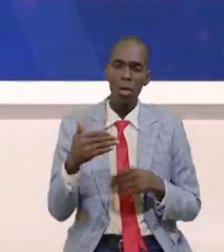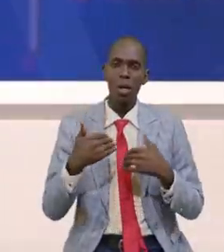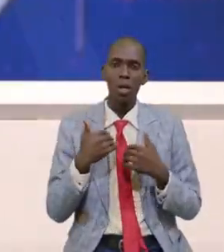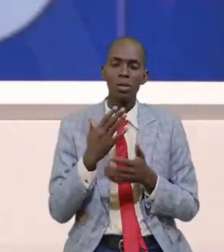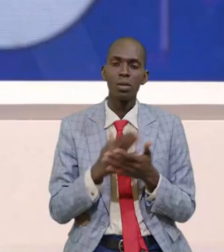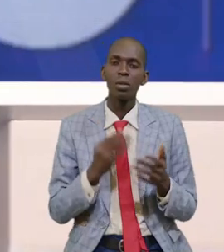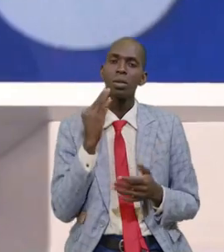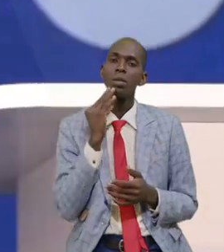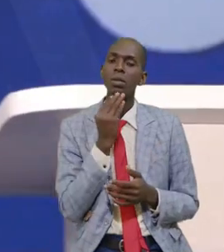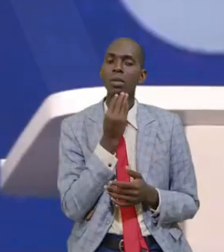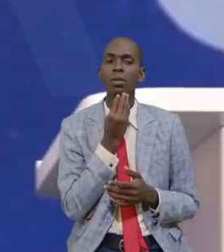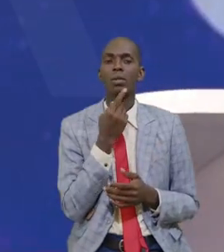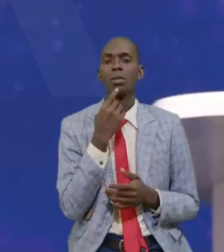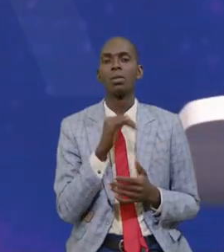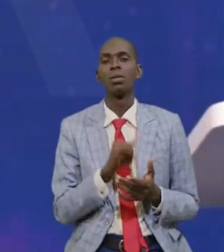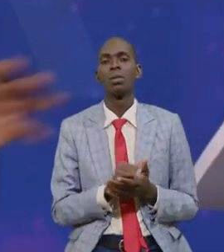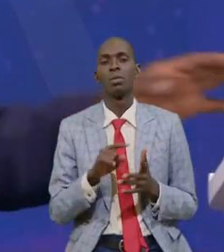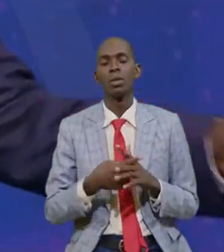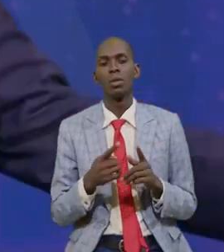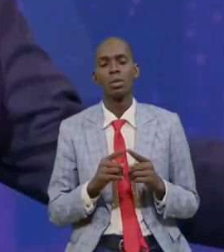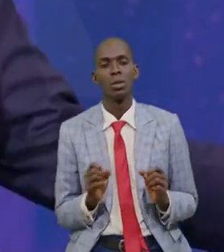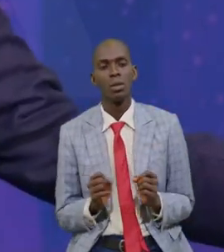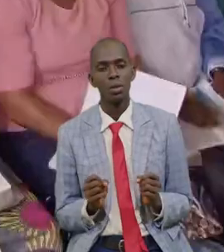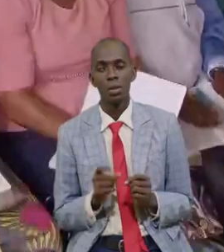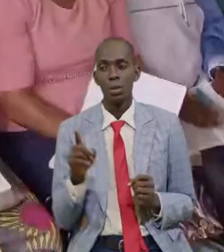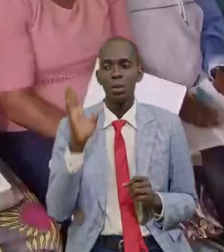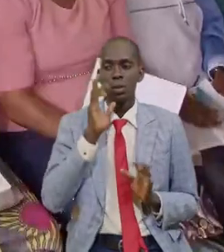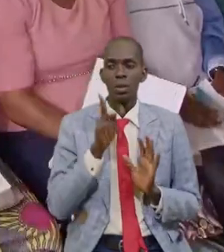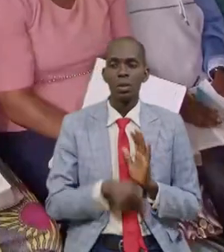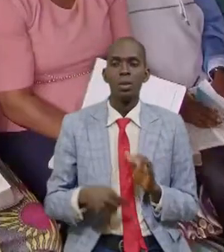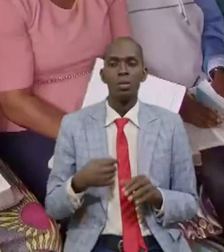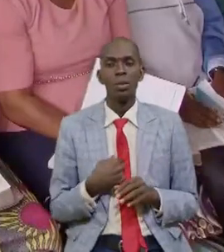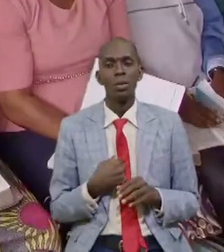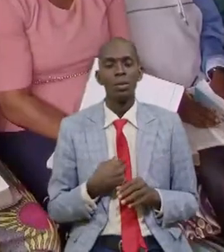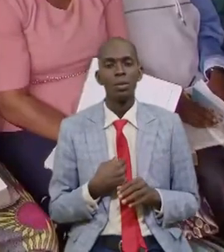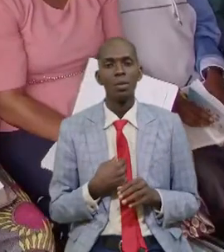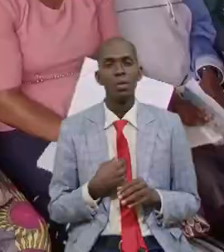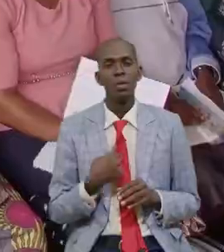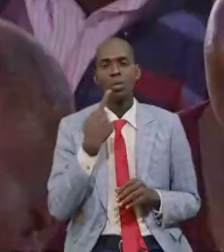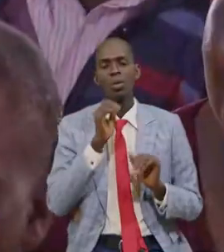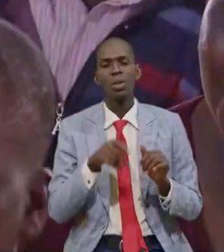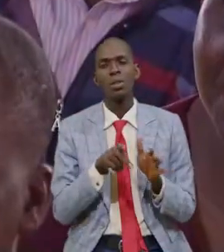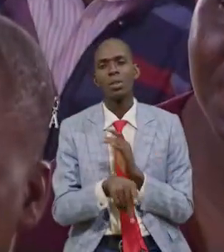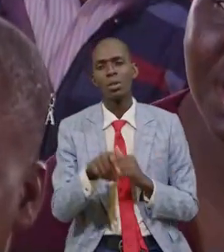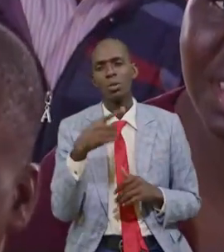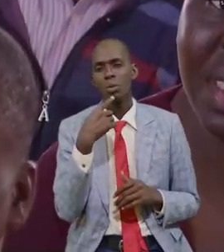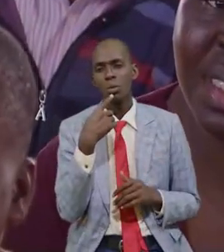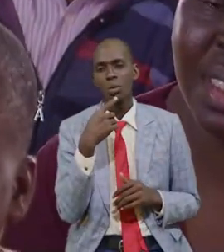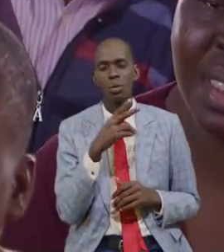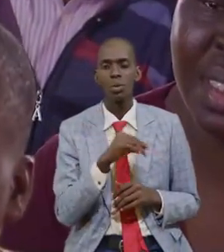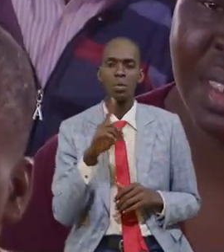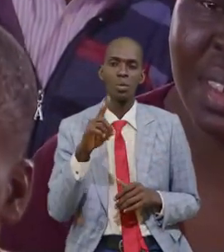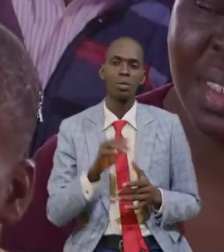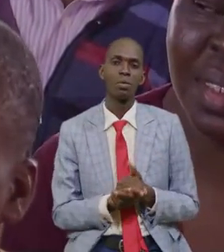here, you are trembling. They will kill me. Who can kill you?